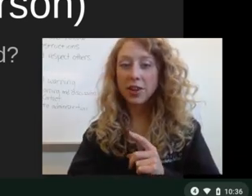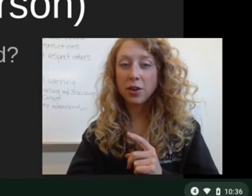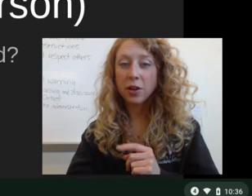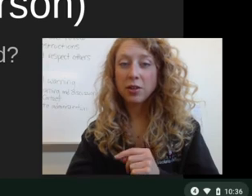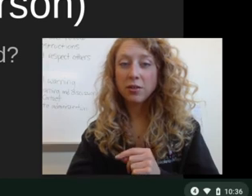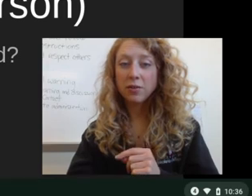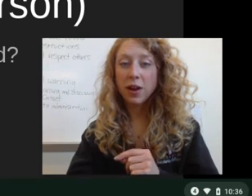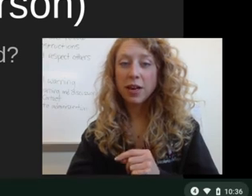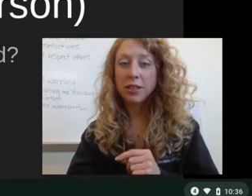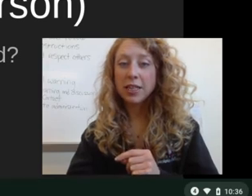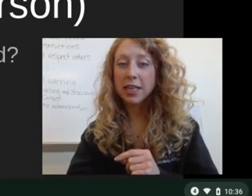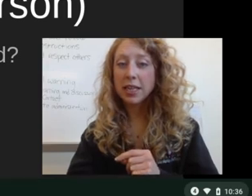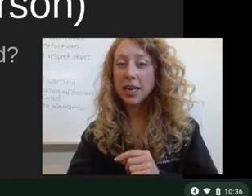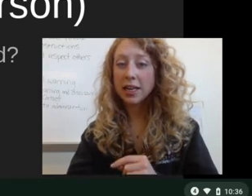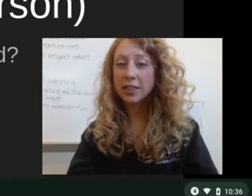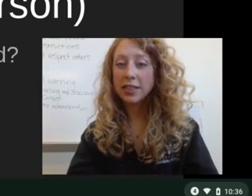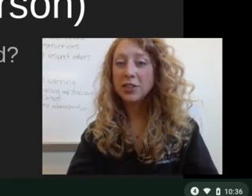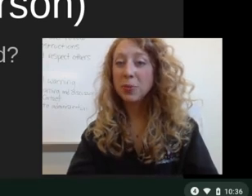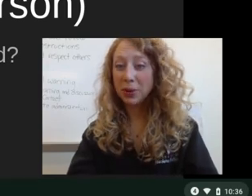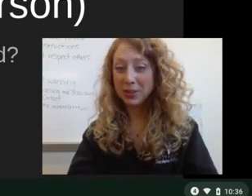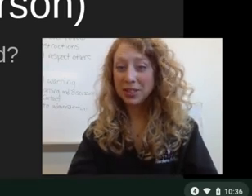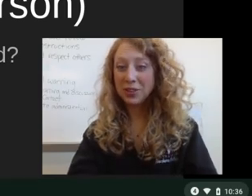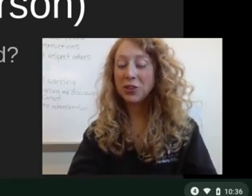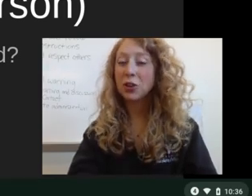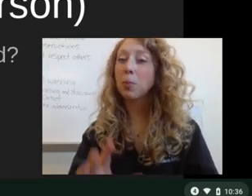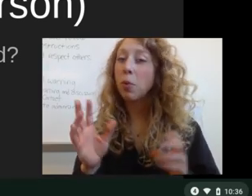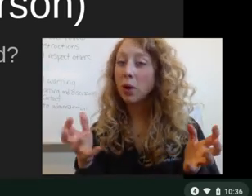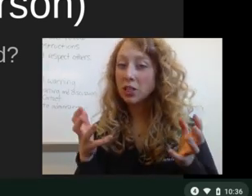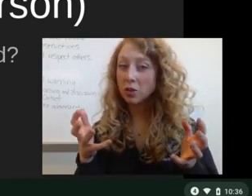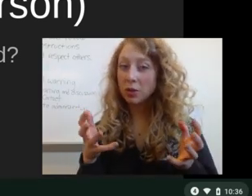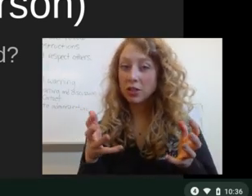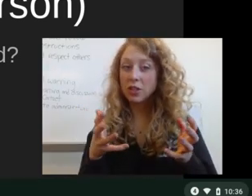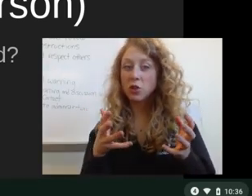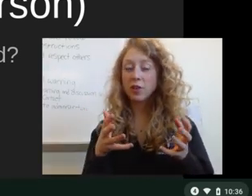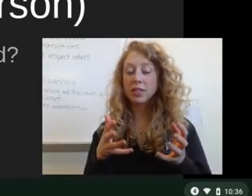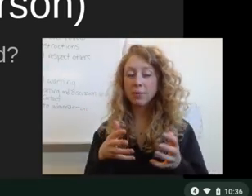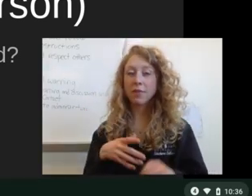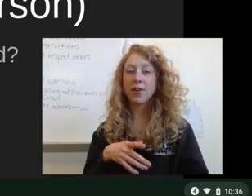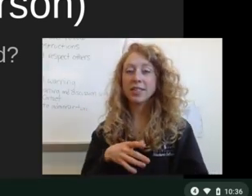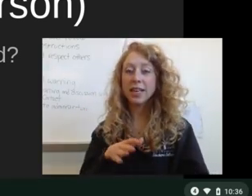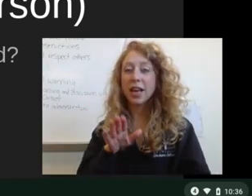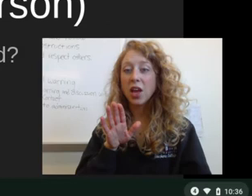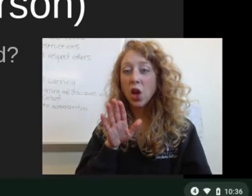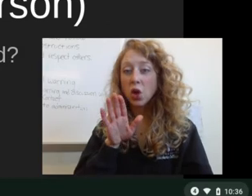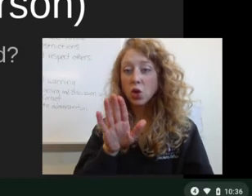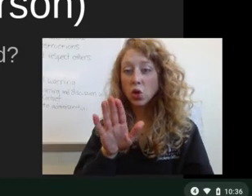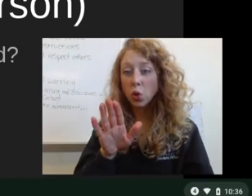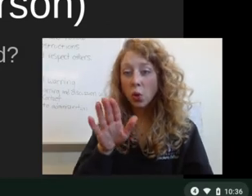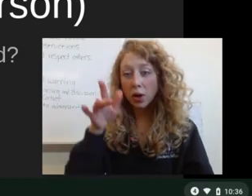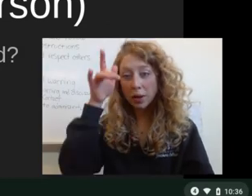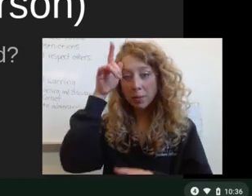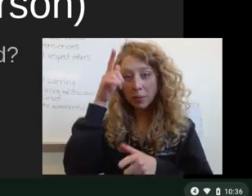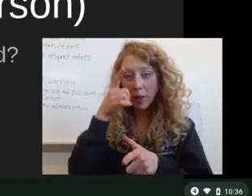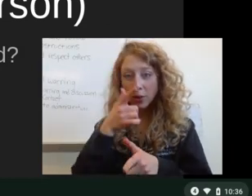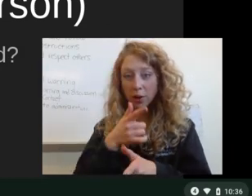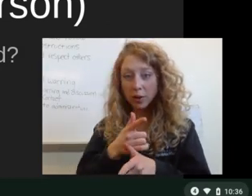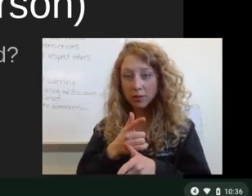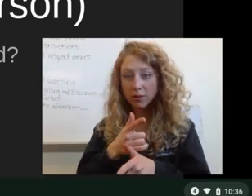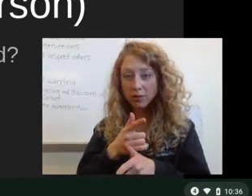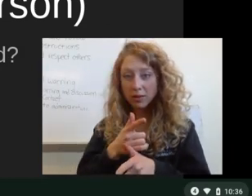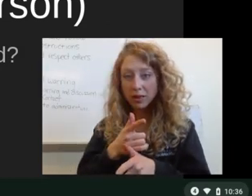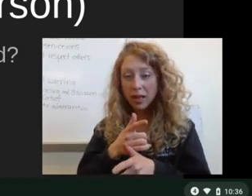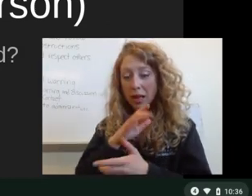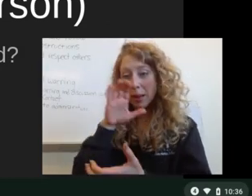index finger. Right here it says index to person. You're going to point to the person. So for example, if I say, your